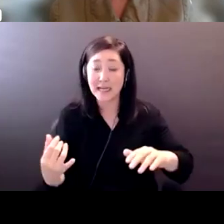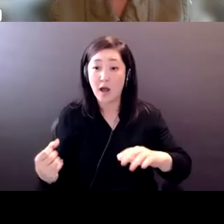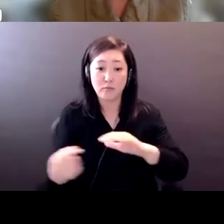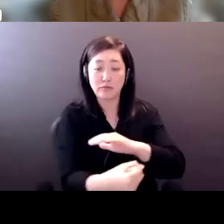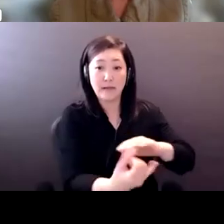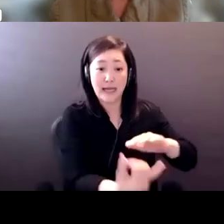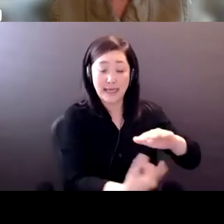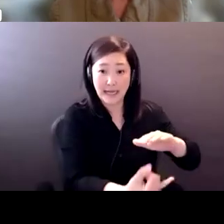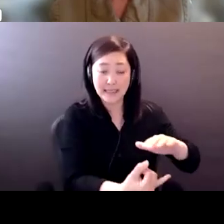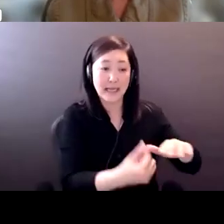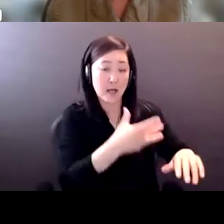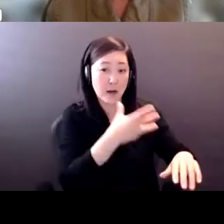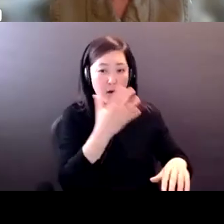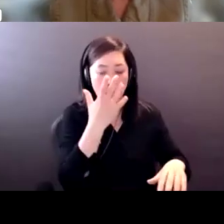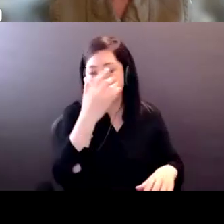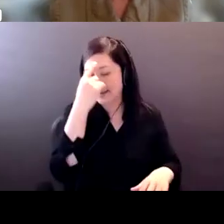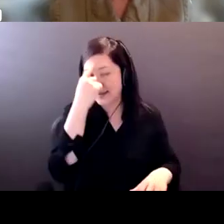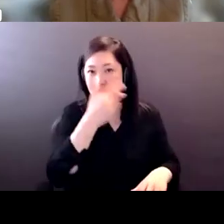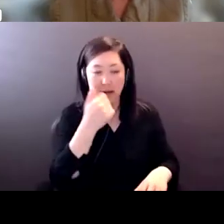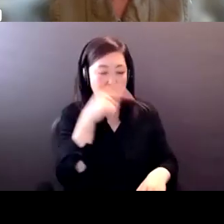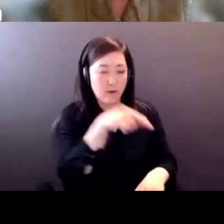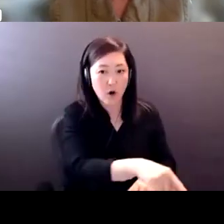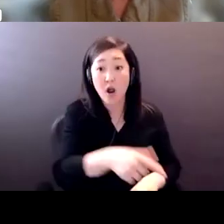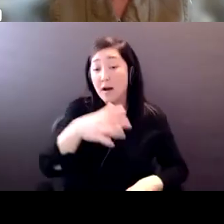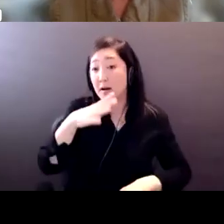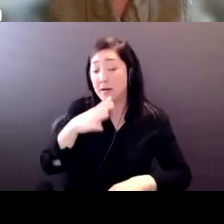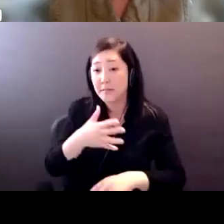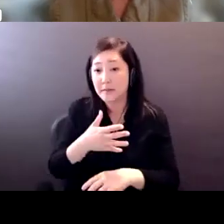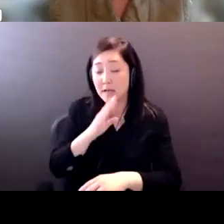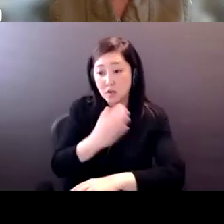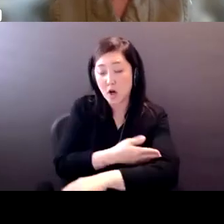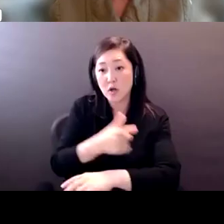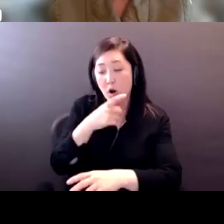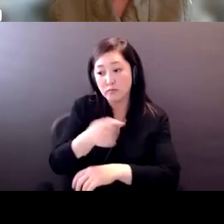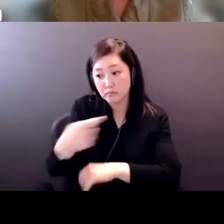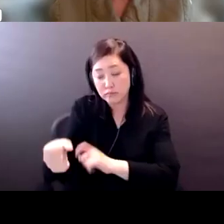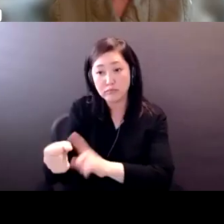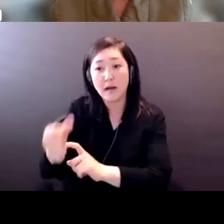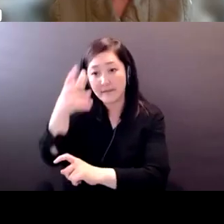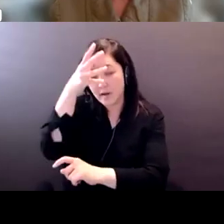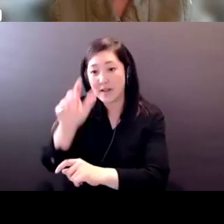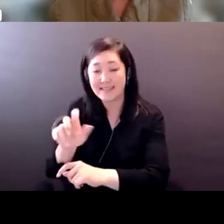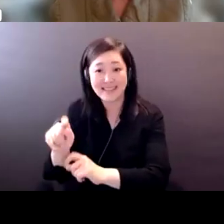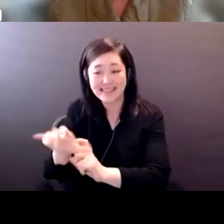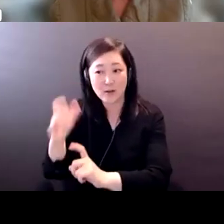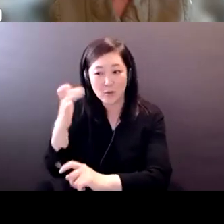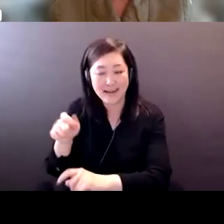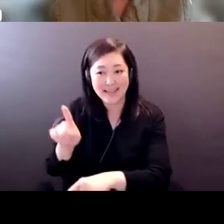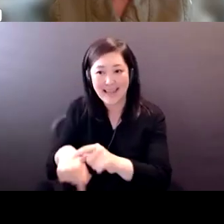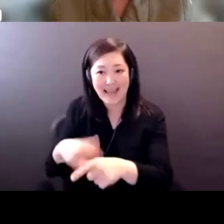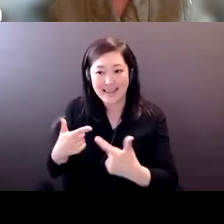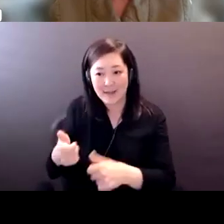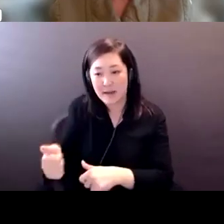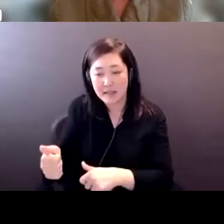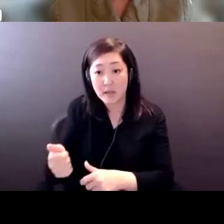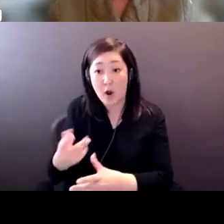knows what is best for her, the daughter who moves her father into long-term care because she has decided he can no longer manage alone.